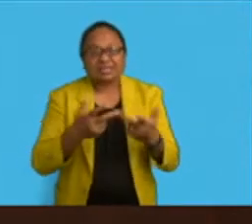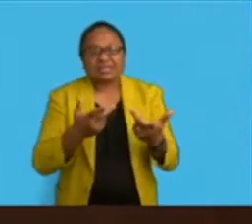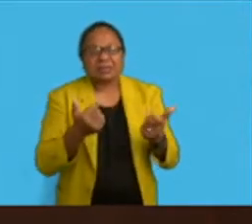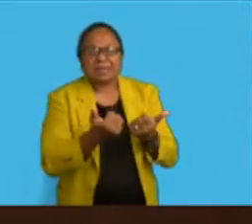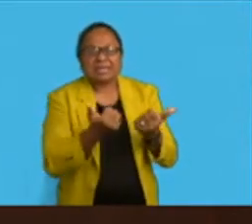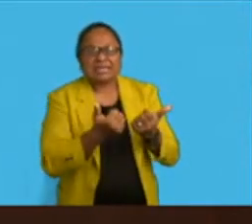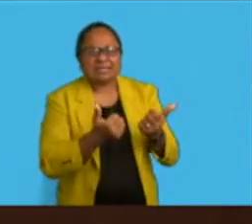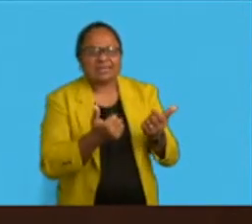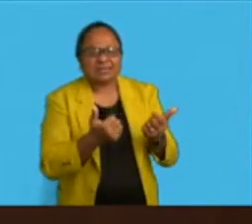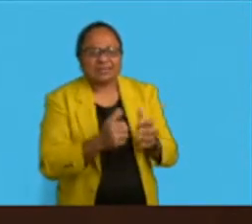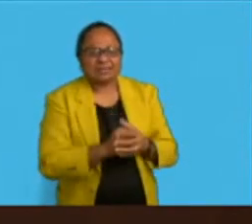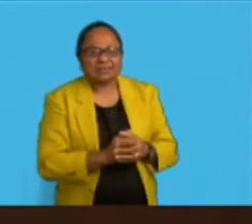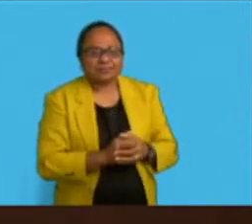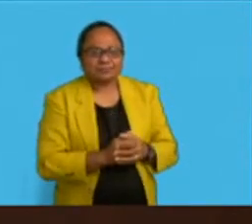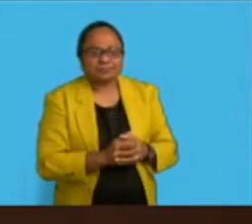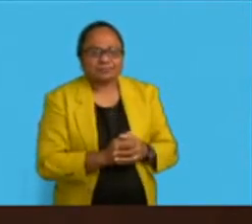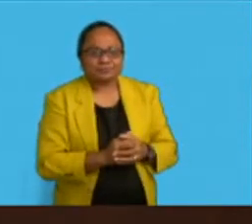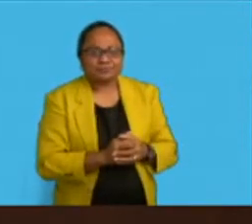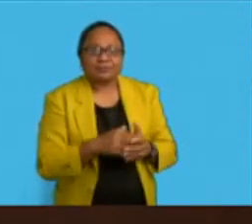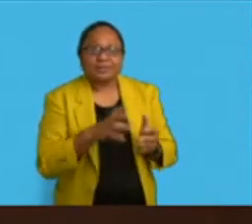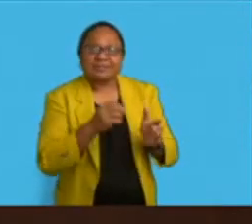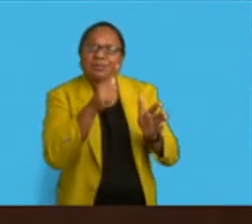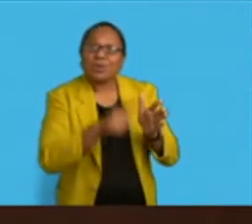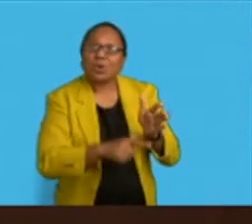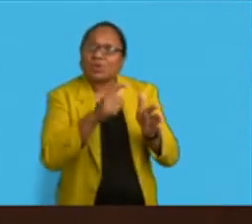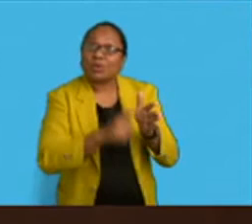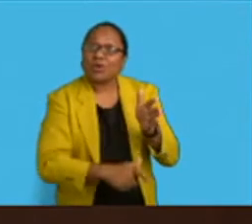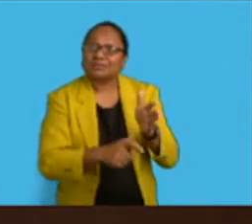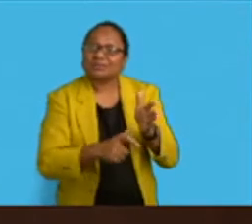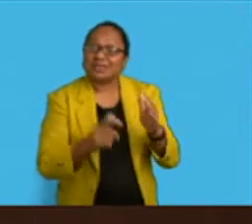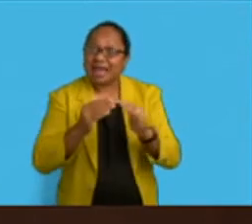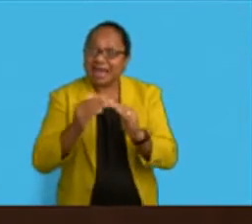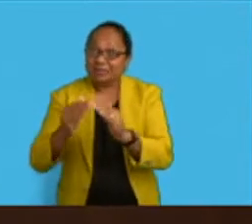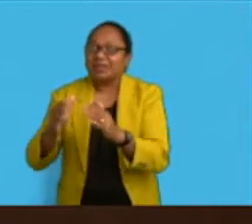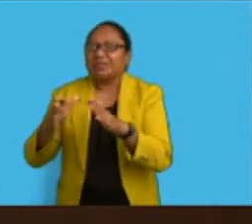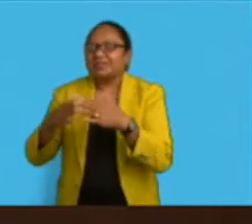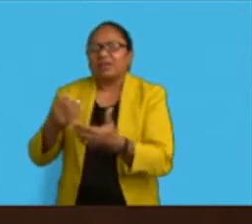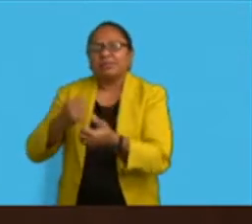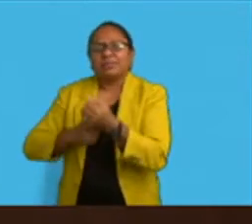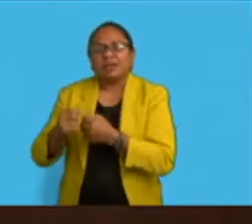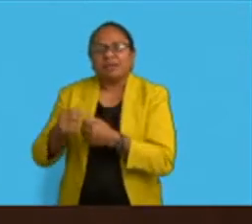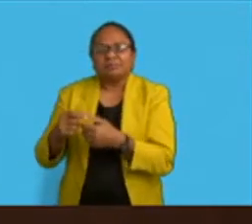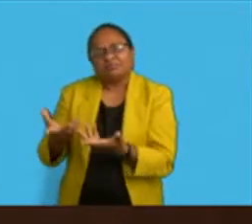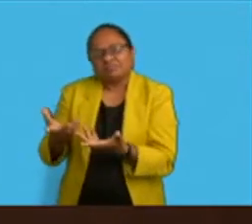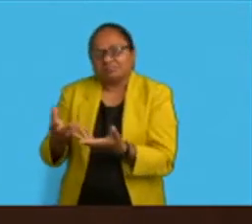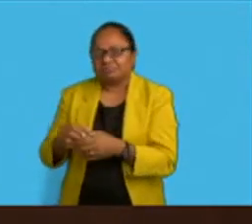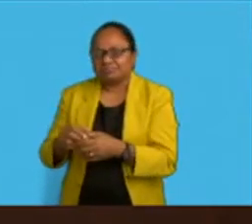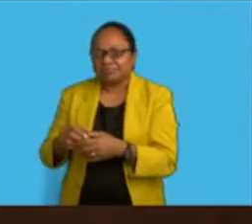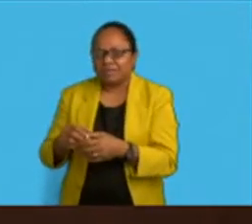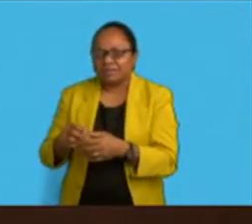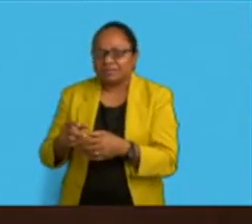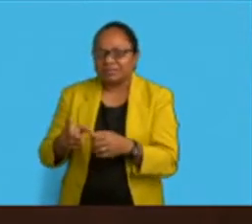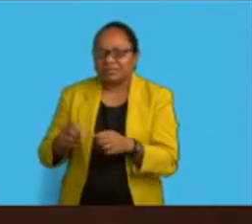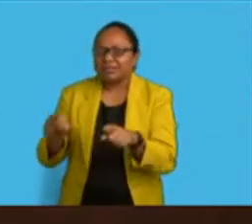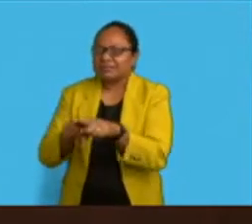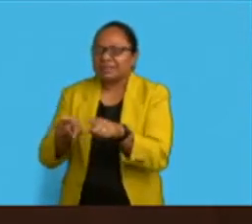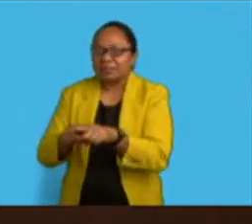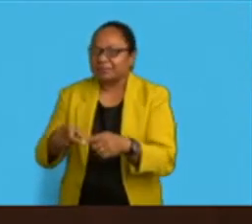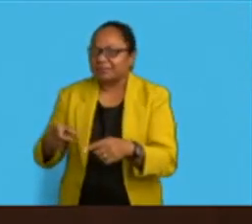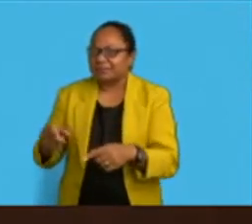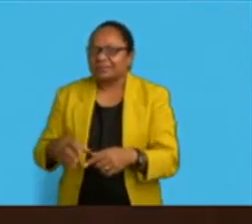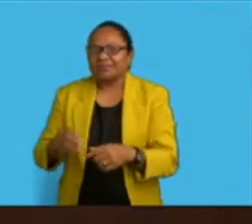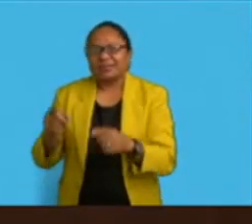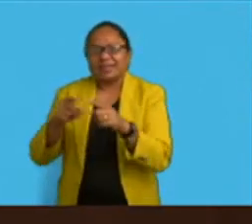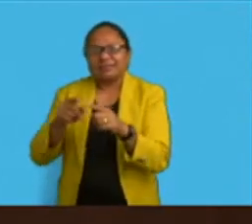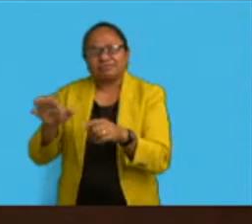some low-cost housing areas have essentially become ghettos, devoid of opportunity with dim prospects for social